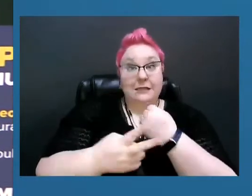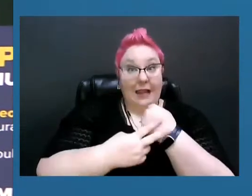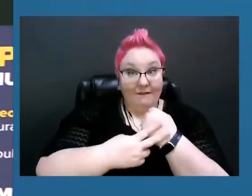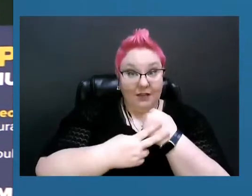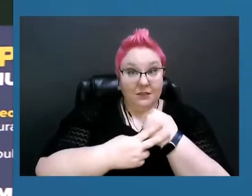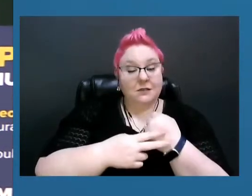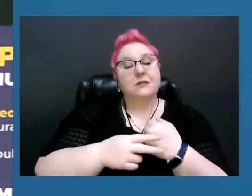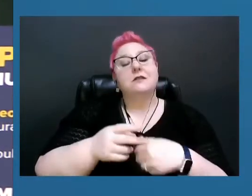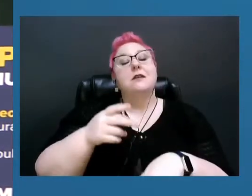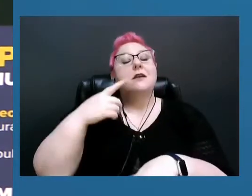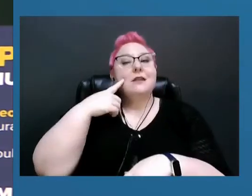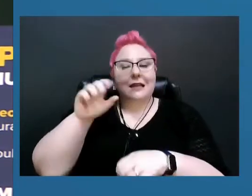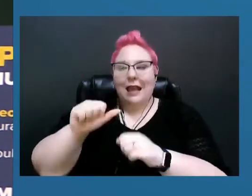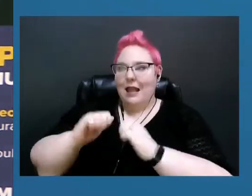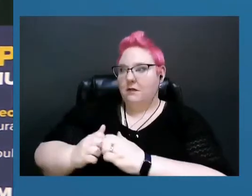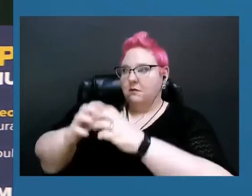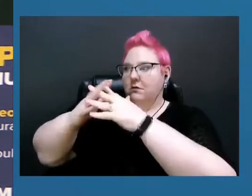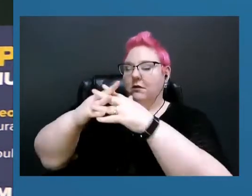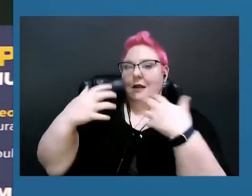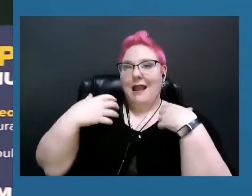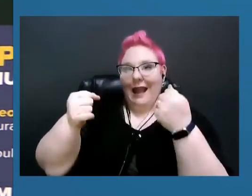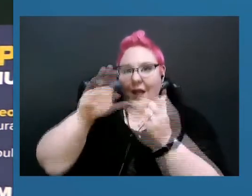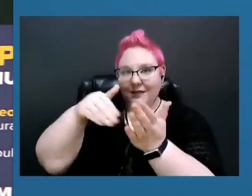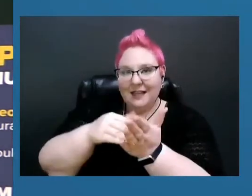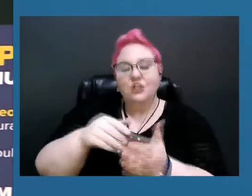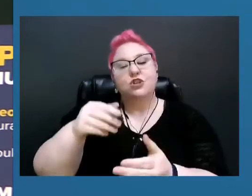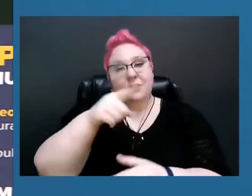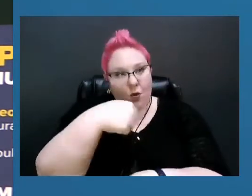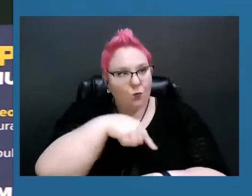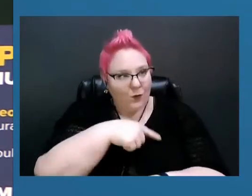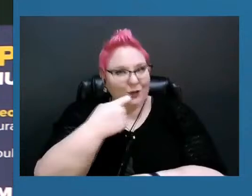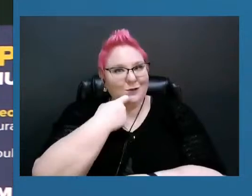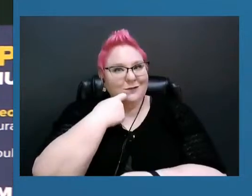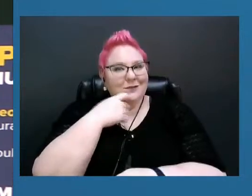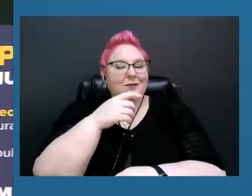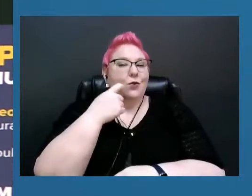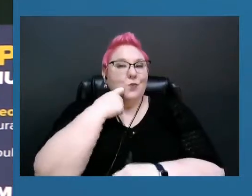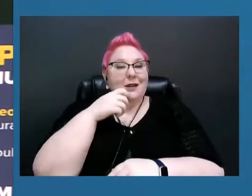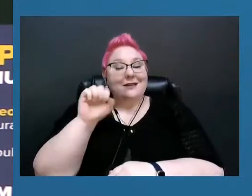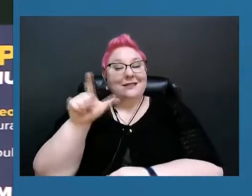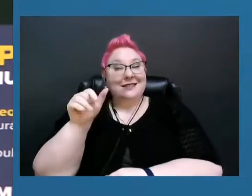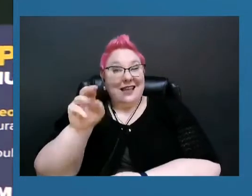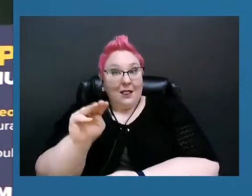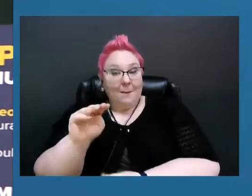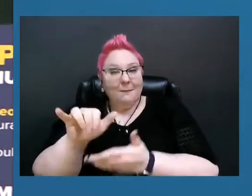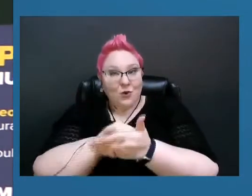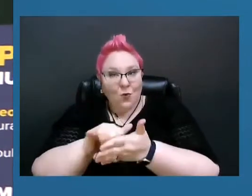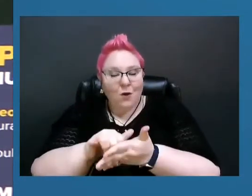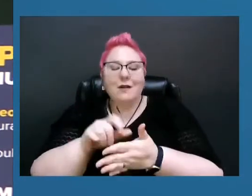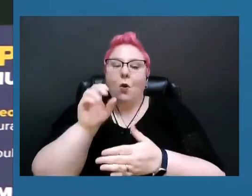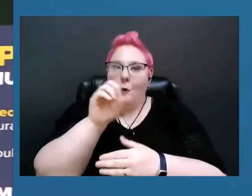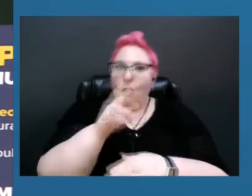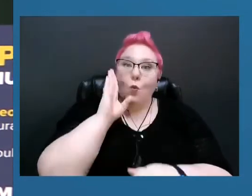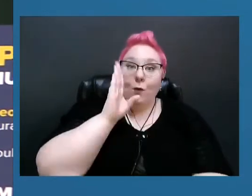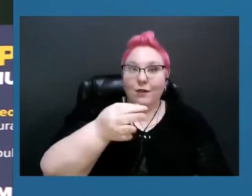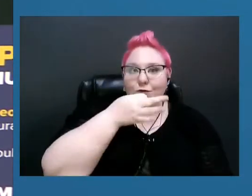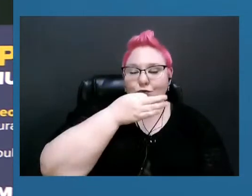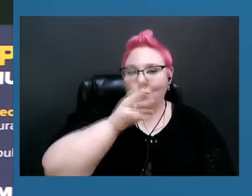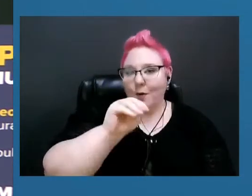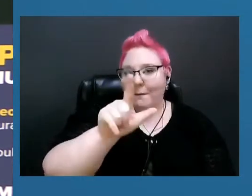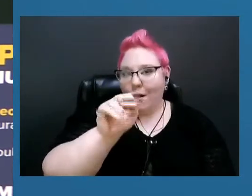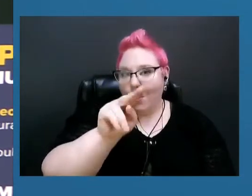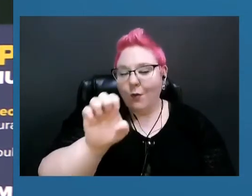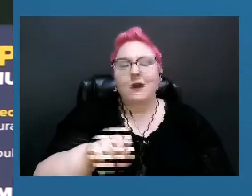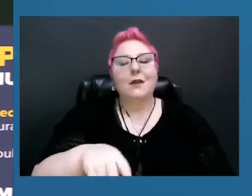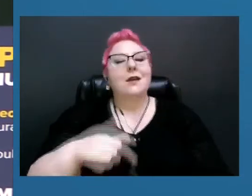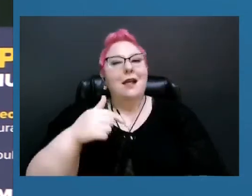health centers like the one we're about to open in Malone, like the one we recently opened in Salem, New York, to our south. We believe this program is essential for